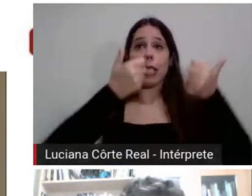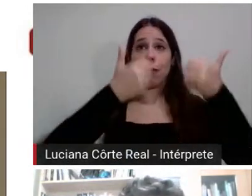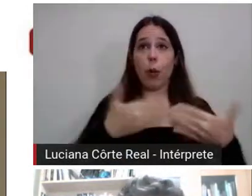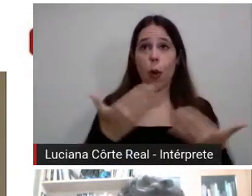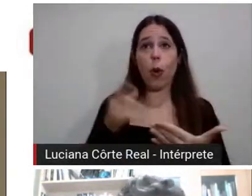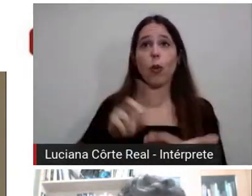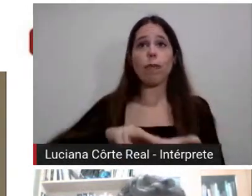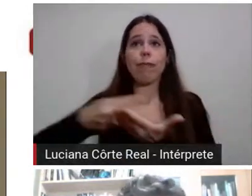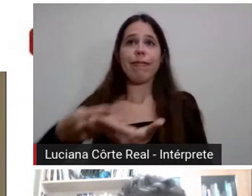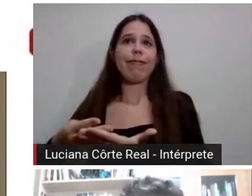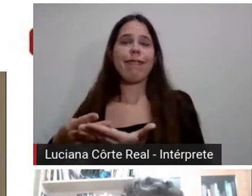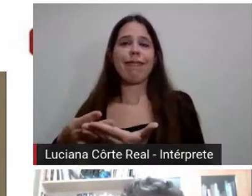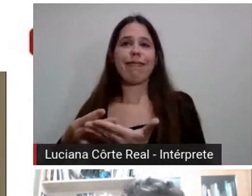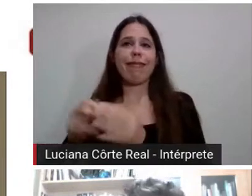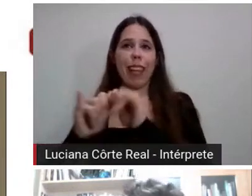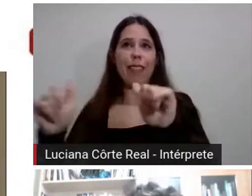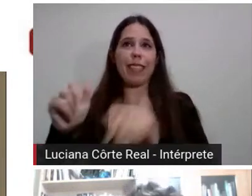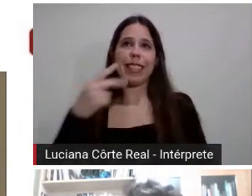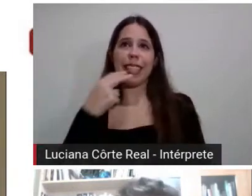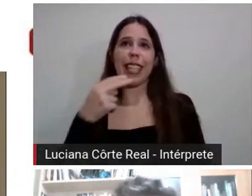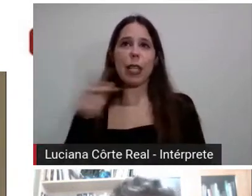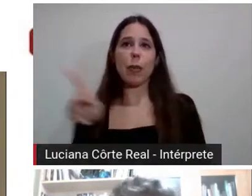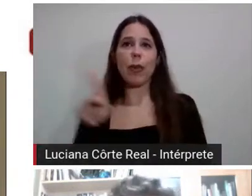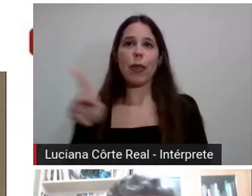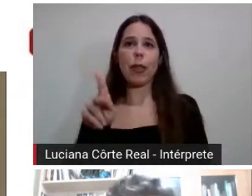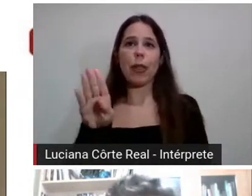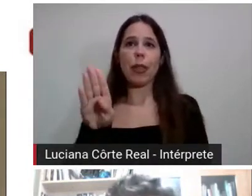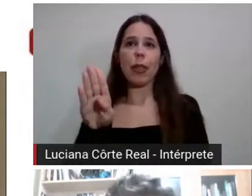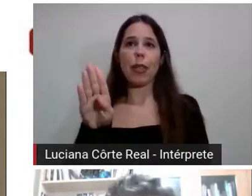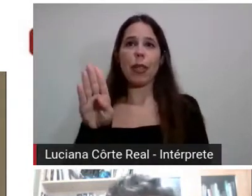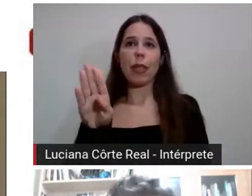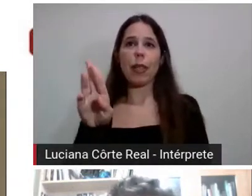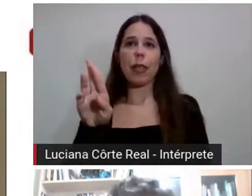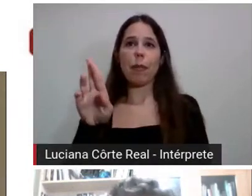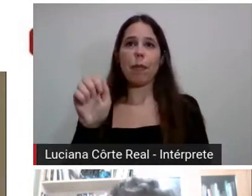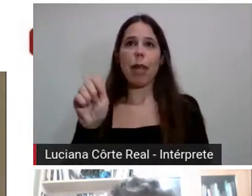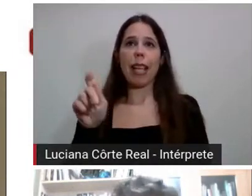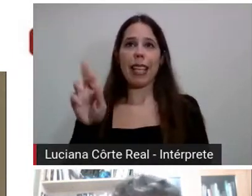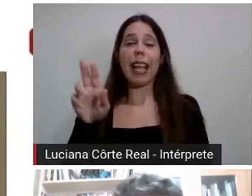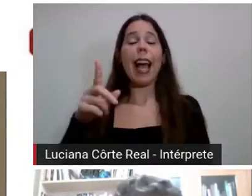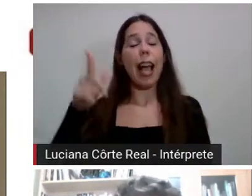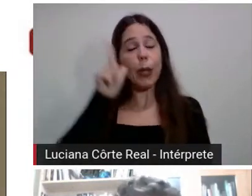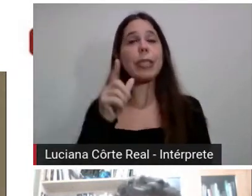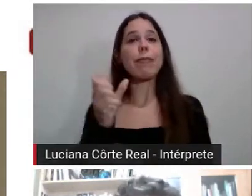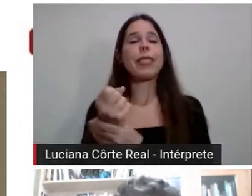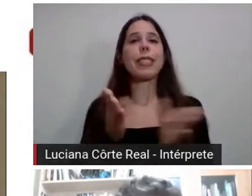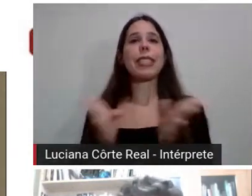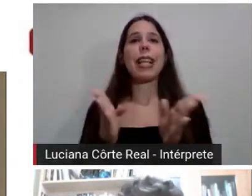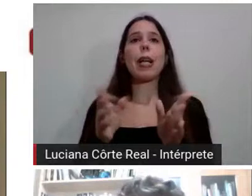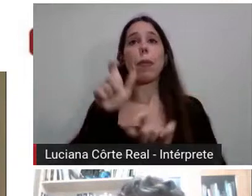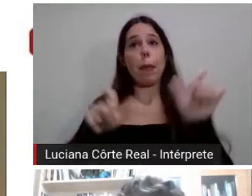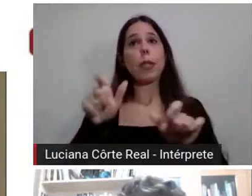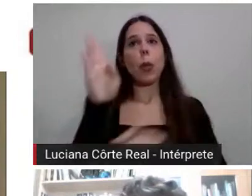garantimos acessibilidade, tanto aos brasileiros como ao nosso convidado, Bruce Baker. Good evening,